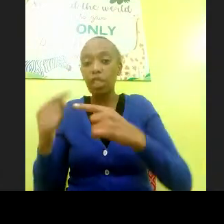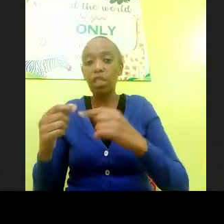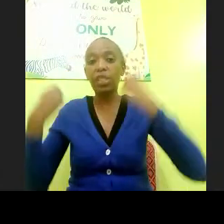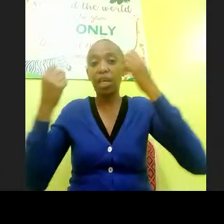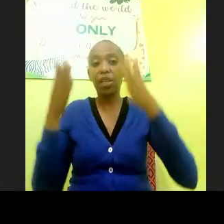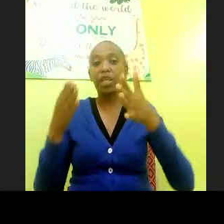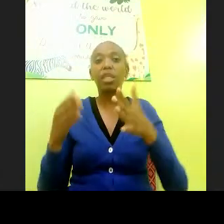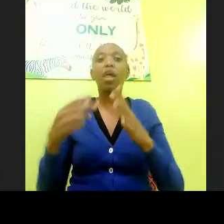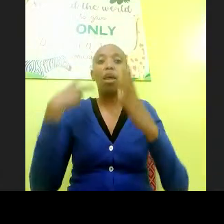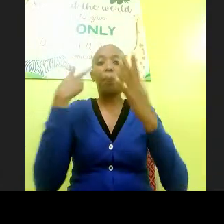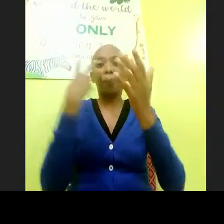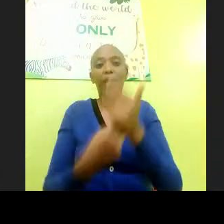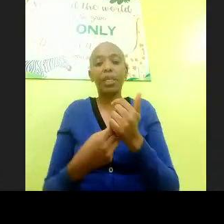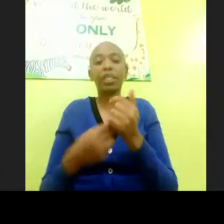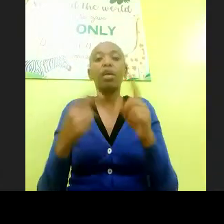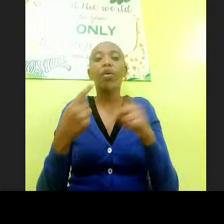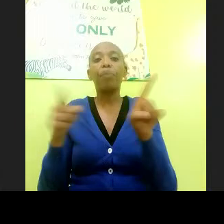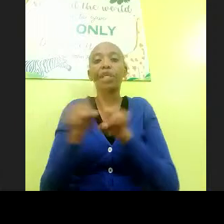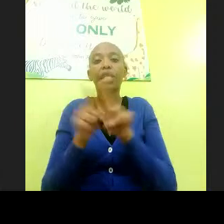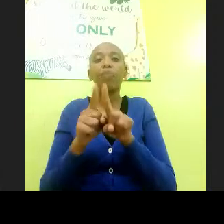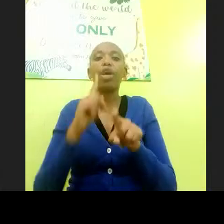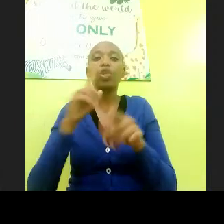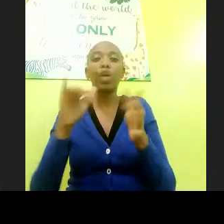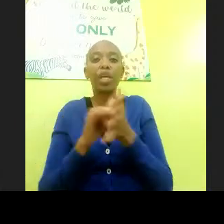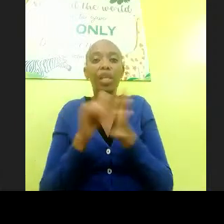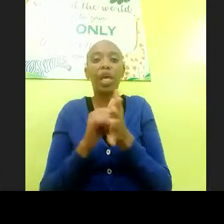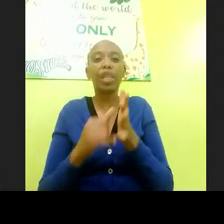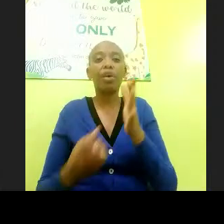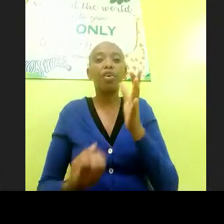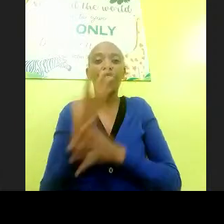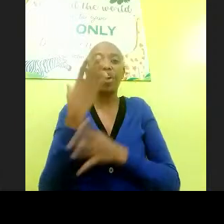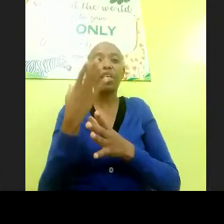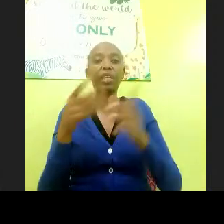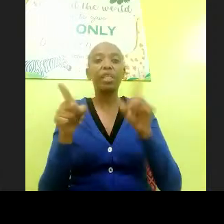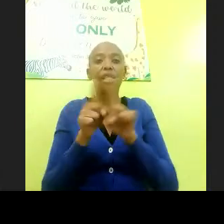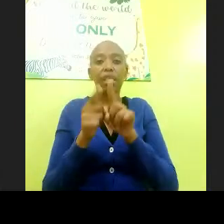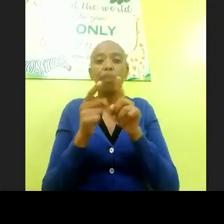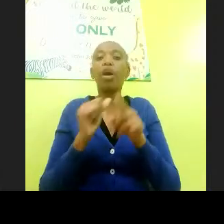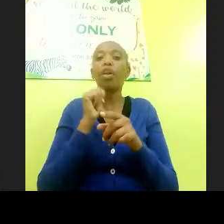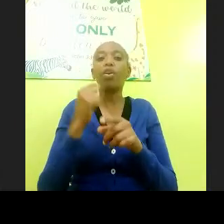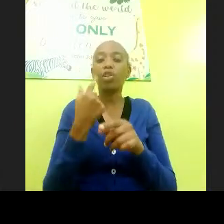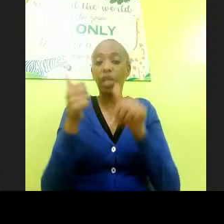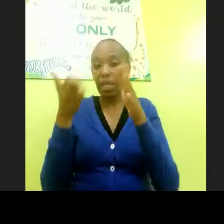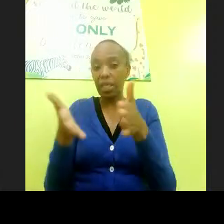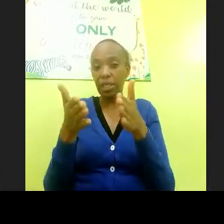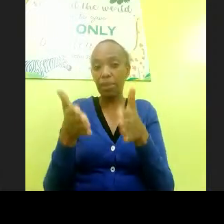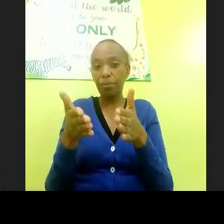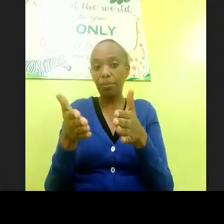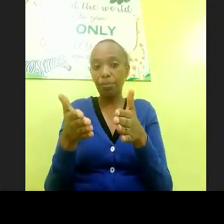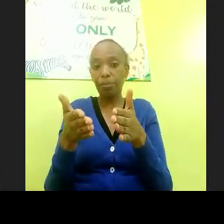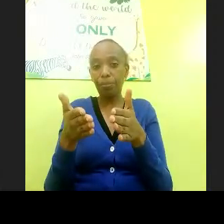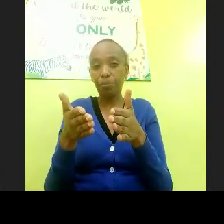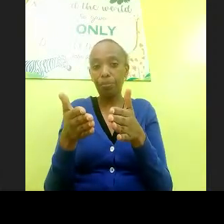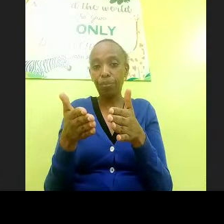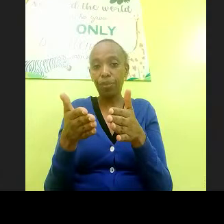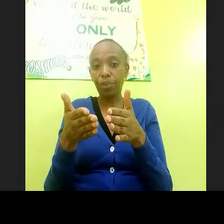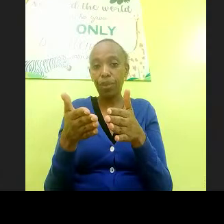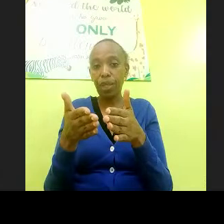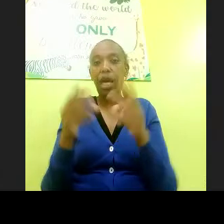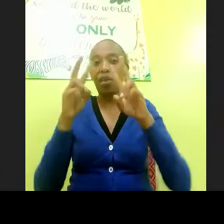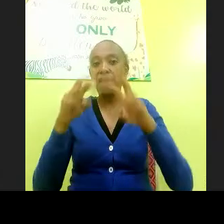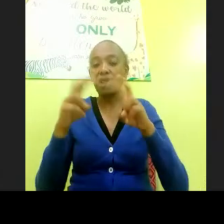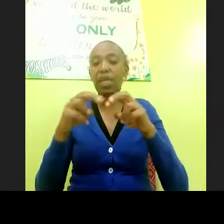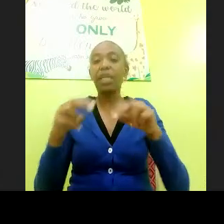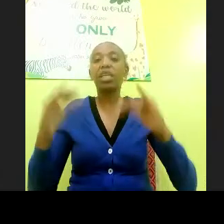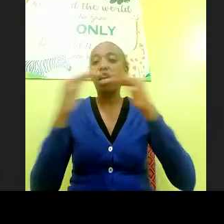partnership, but also assuring that the findings are not just staying at the research level.